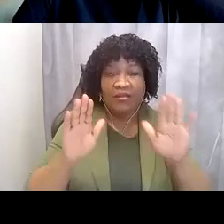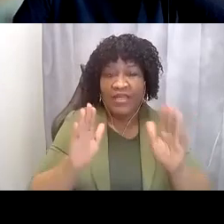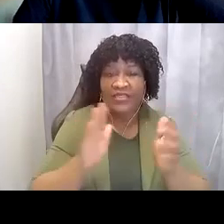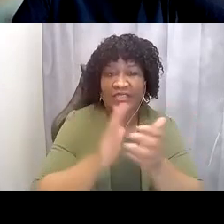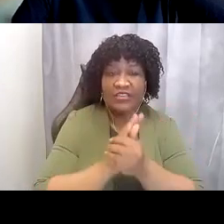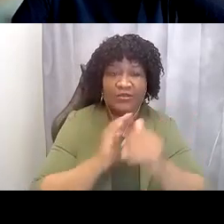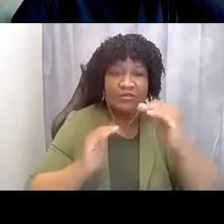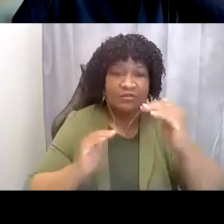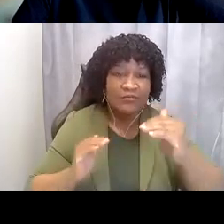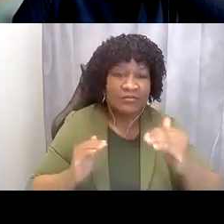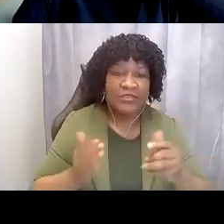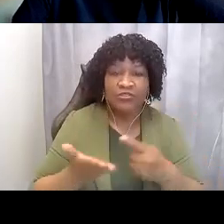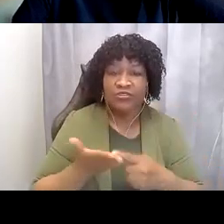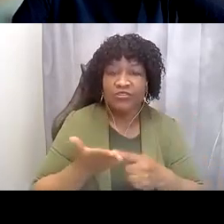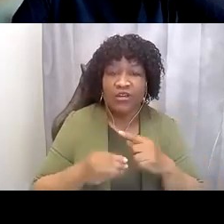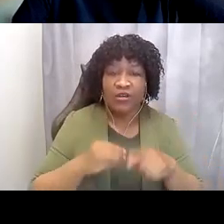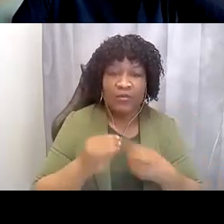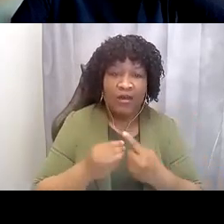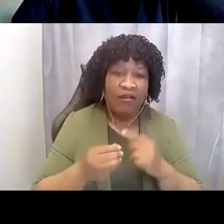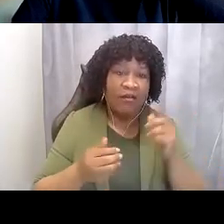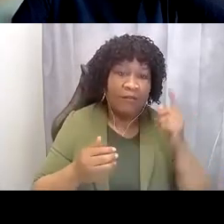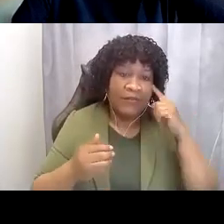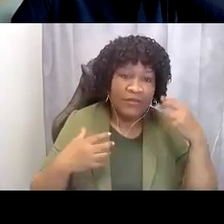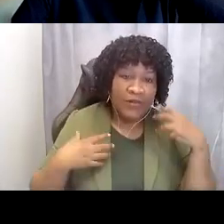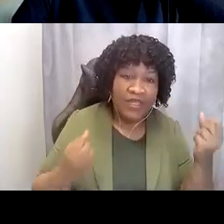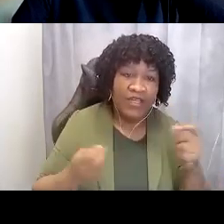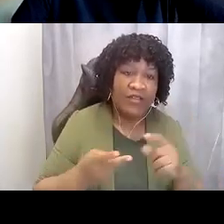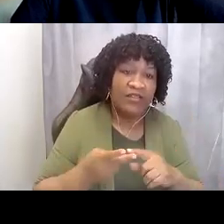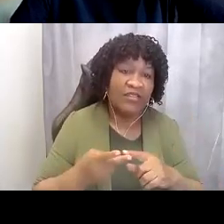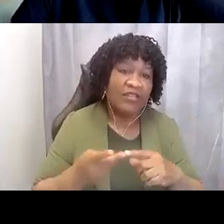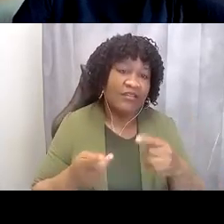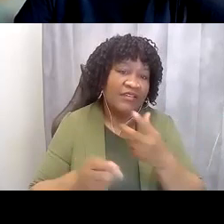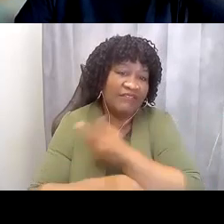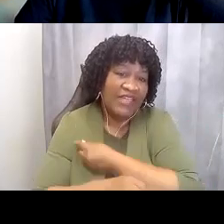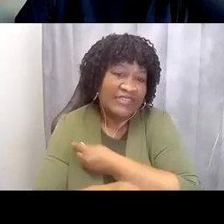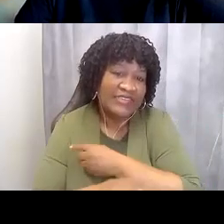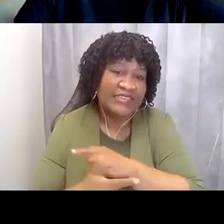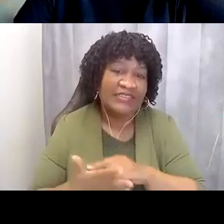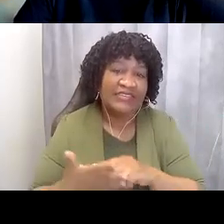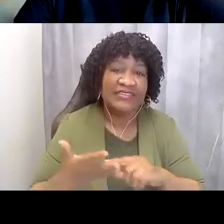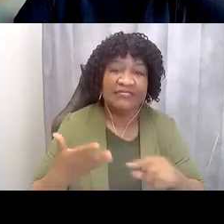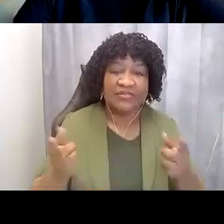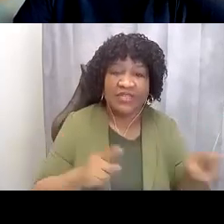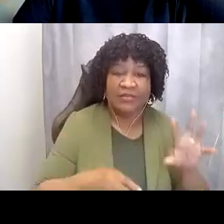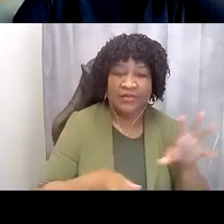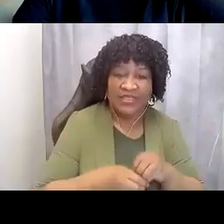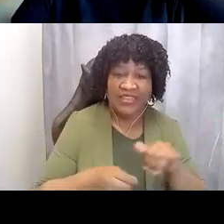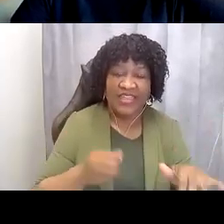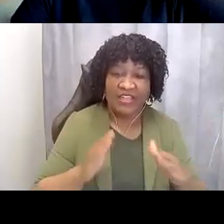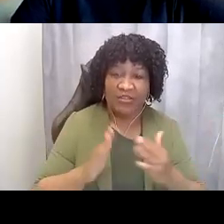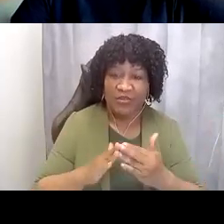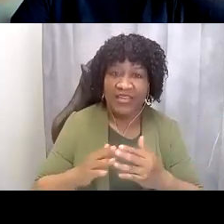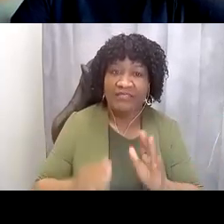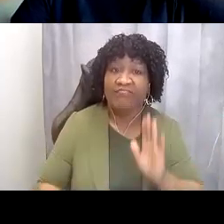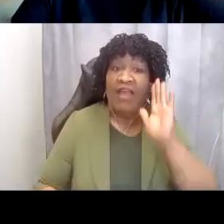talk about the boosters and mental health, Bible and vaccines, and dispelling myths in the community. Yeah, I'll be actually